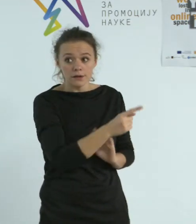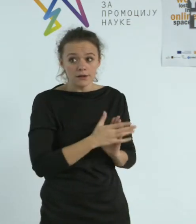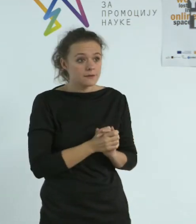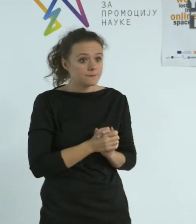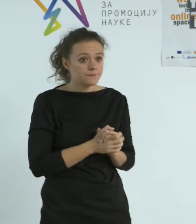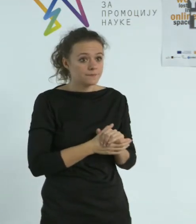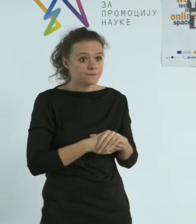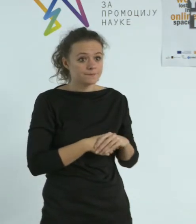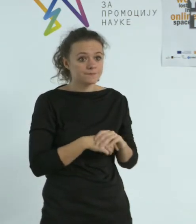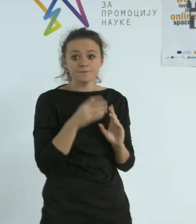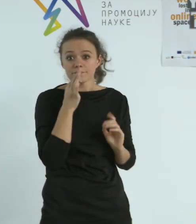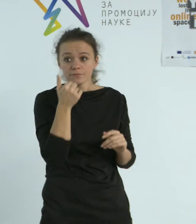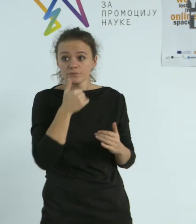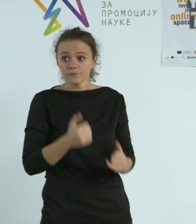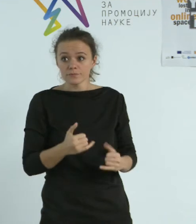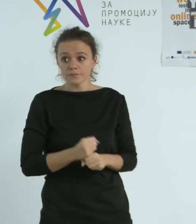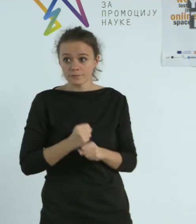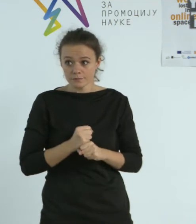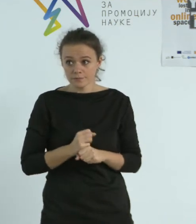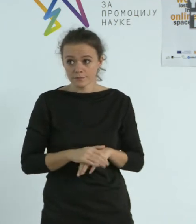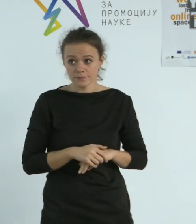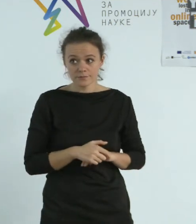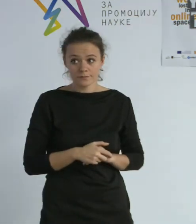What do we do now?